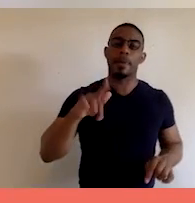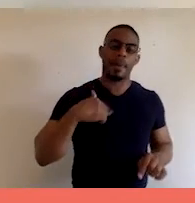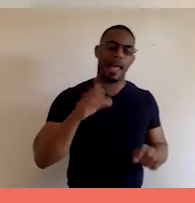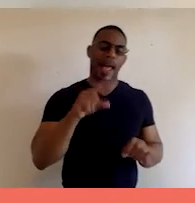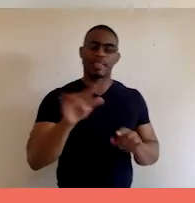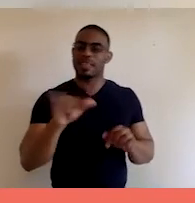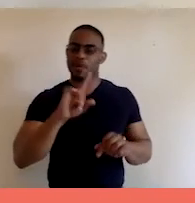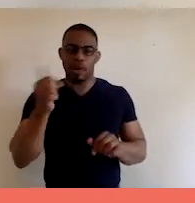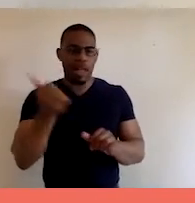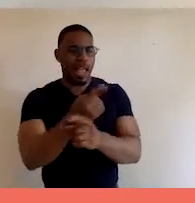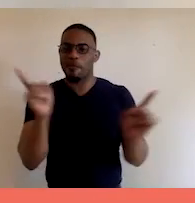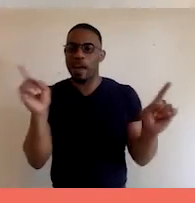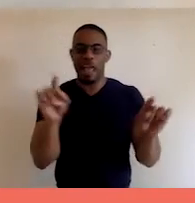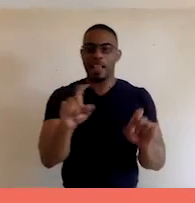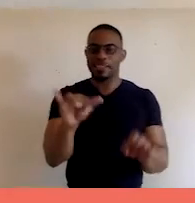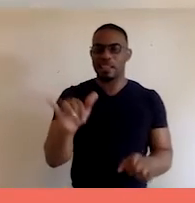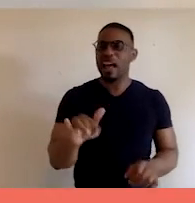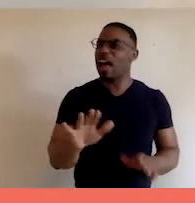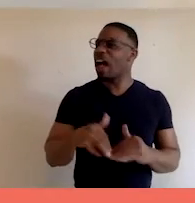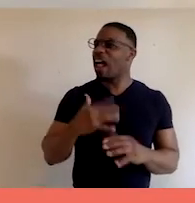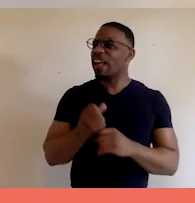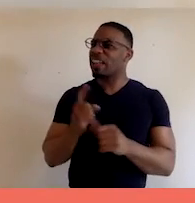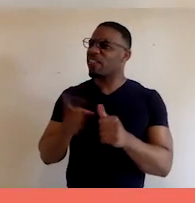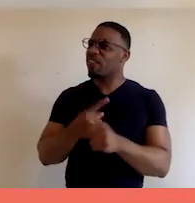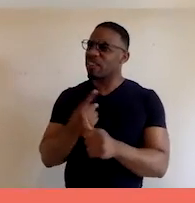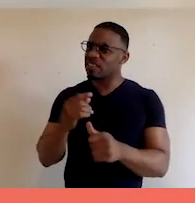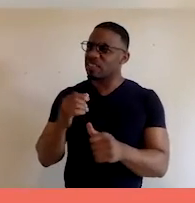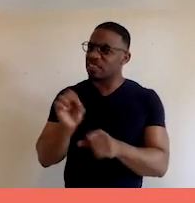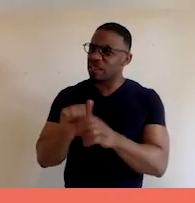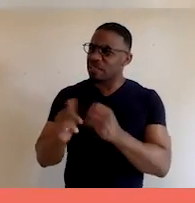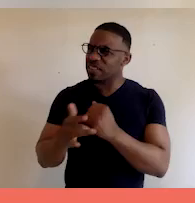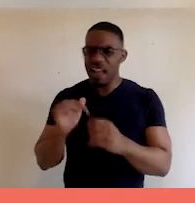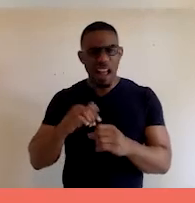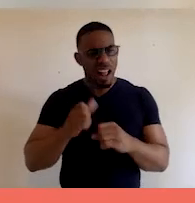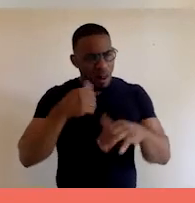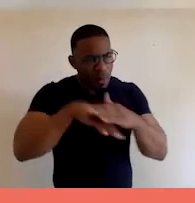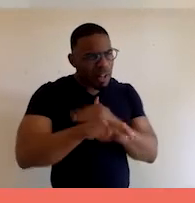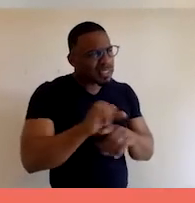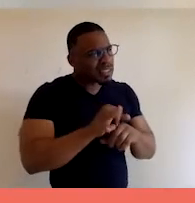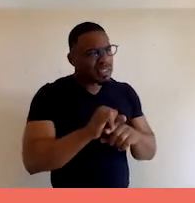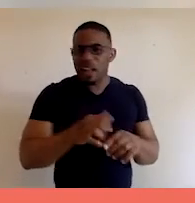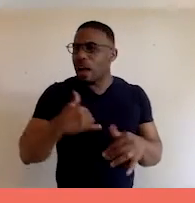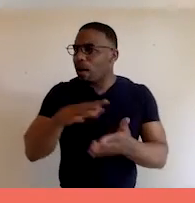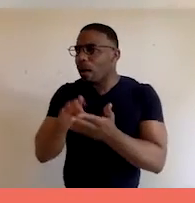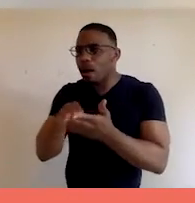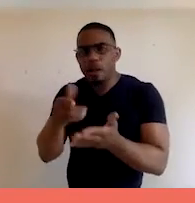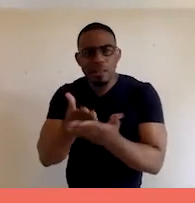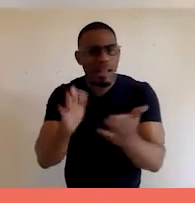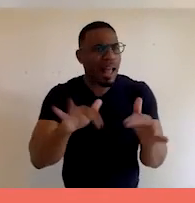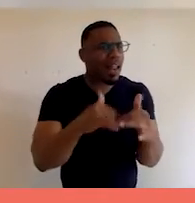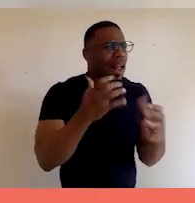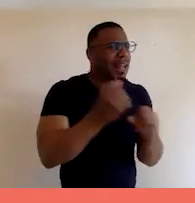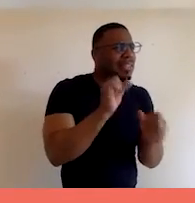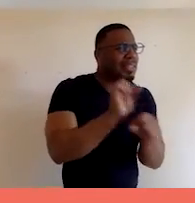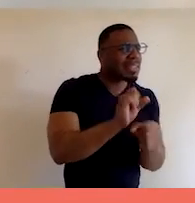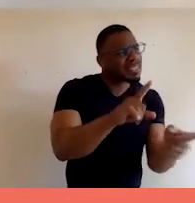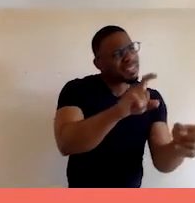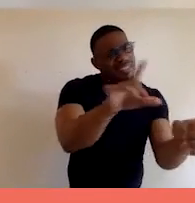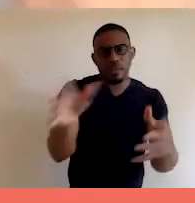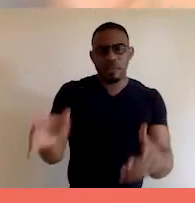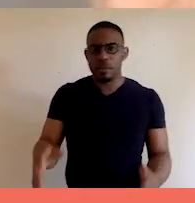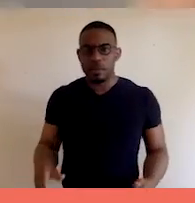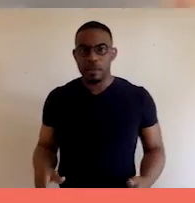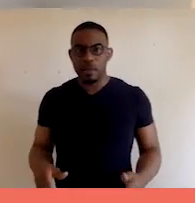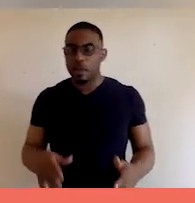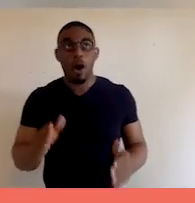everyone asks when they go to a meetup. How do I get that first job in tech? How do I break into this industry? I'm learning this thing. How do I get these jobs?